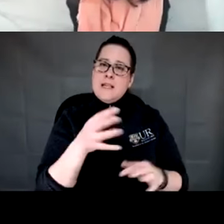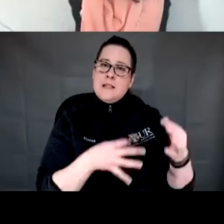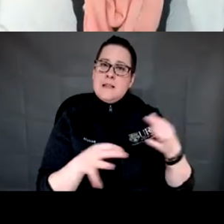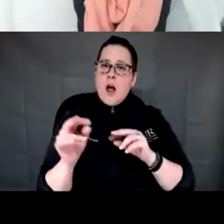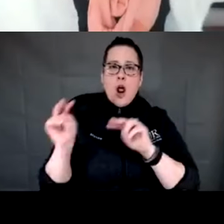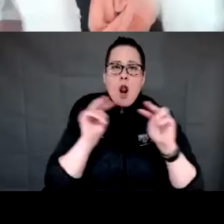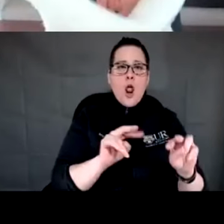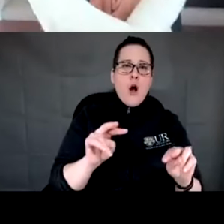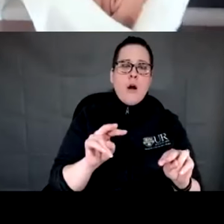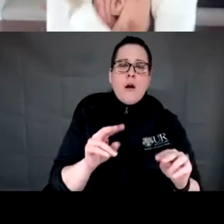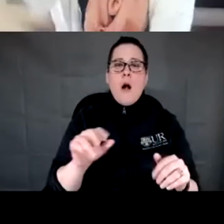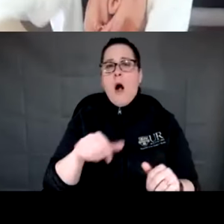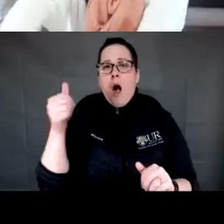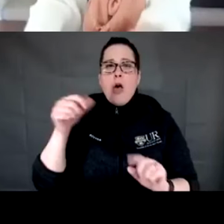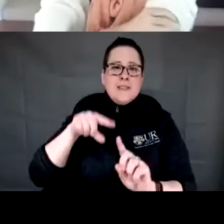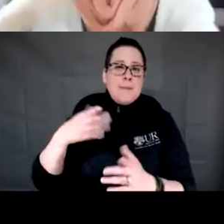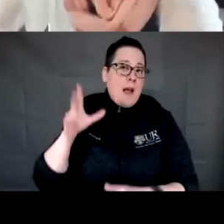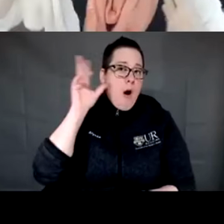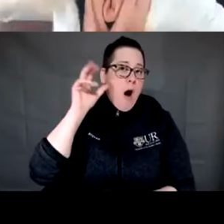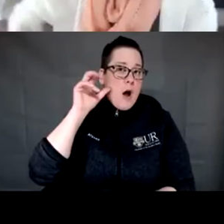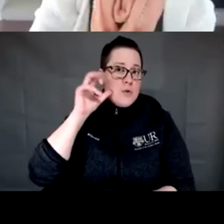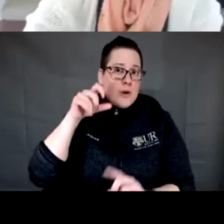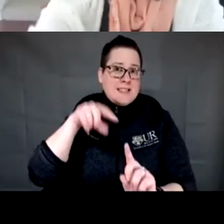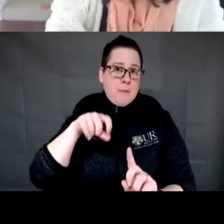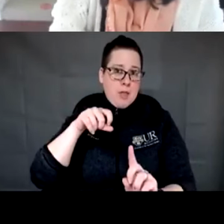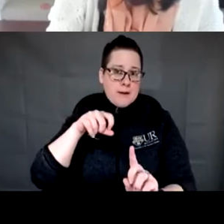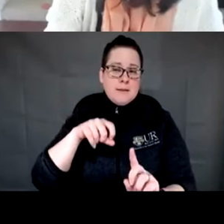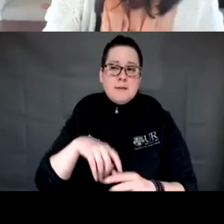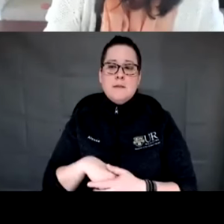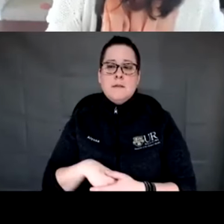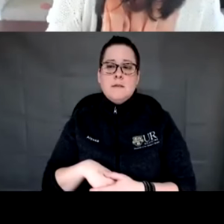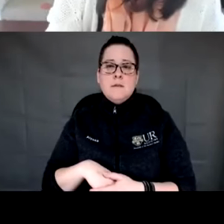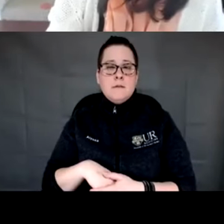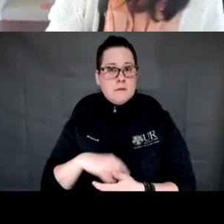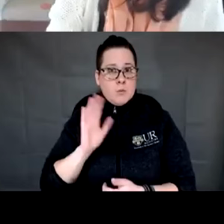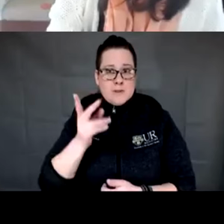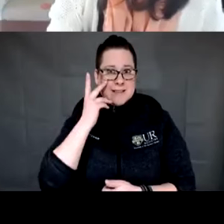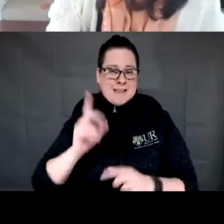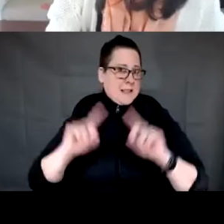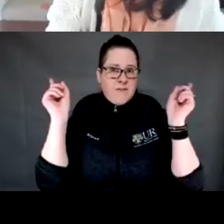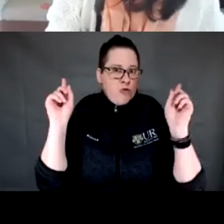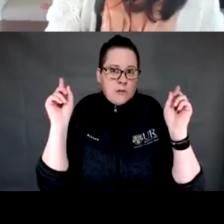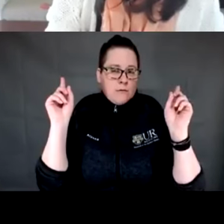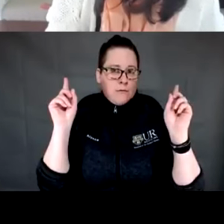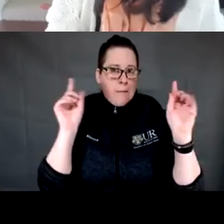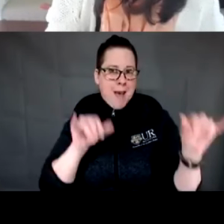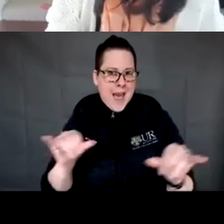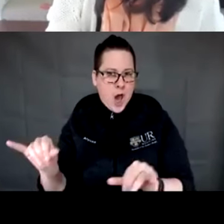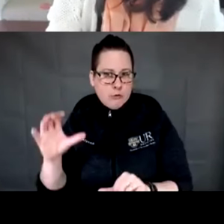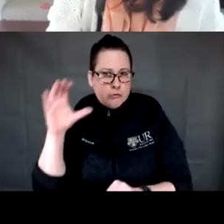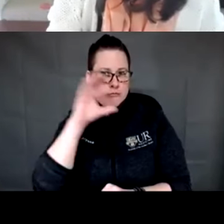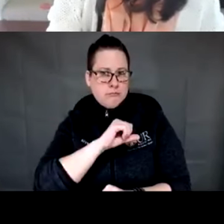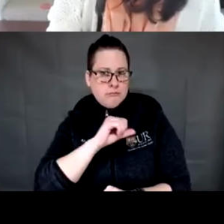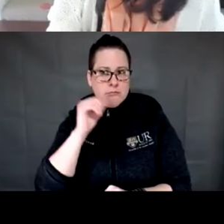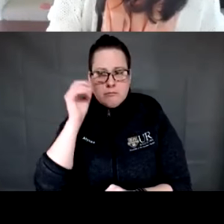another stimulus set, let's say auditory stimuli for them, you're going to see a whole different pattern, I would imagine,